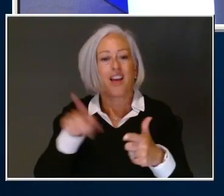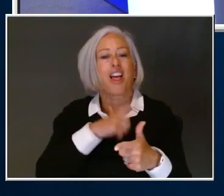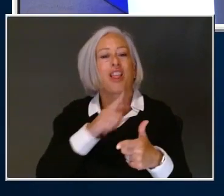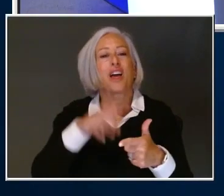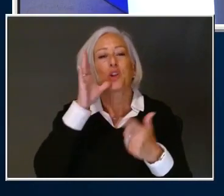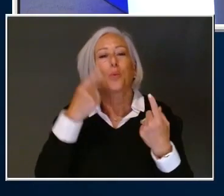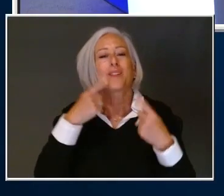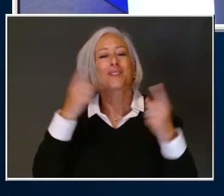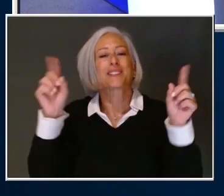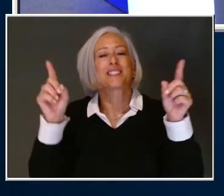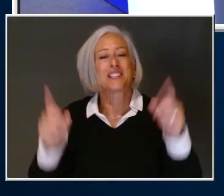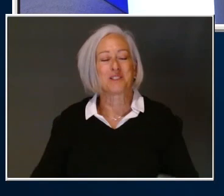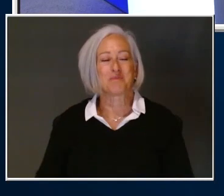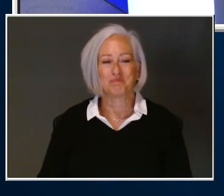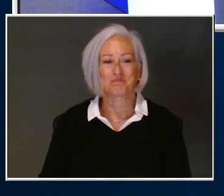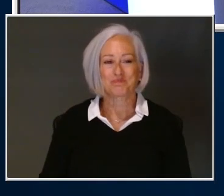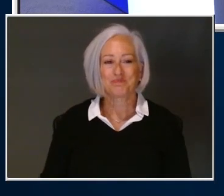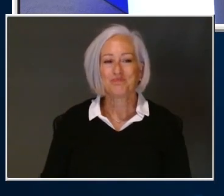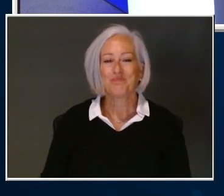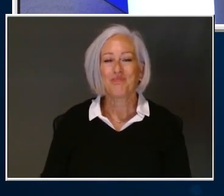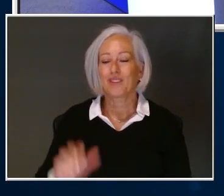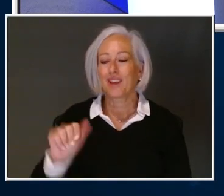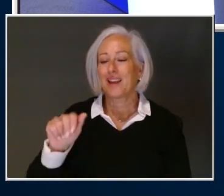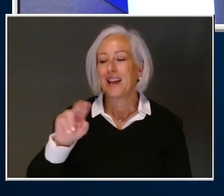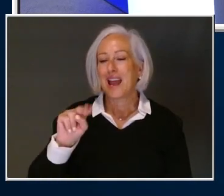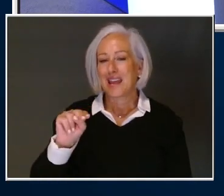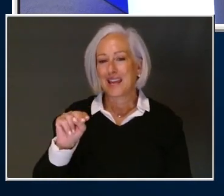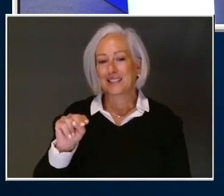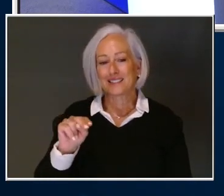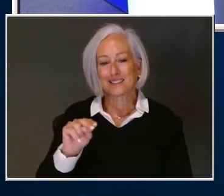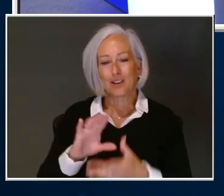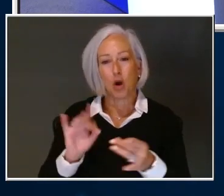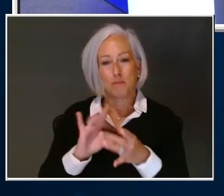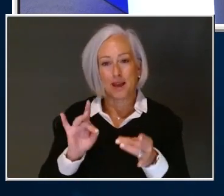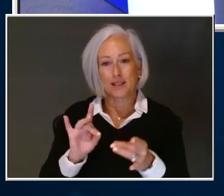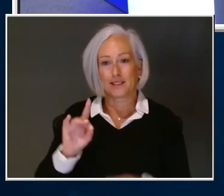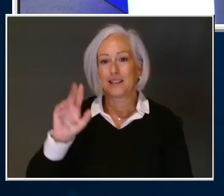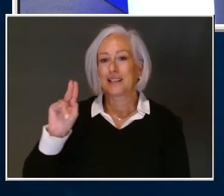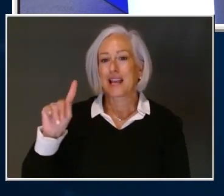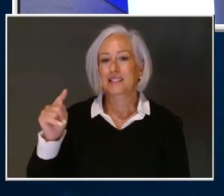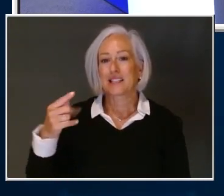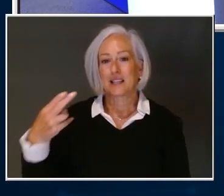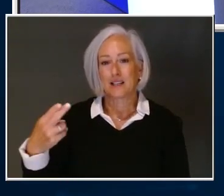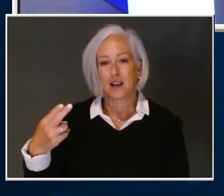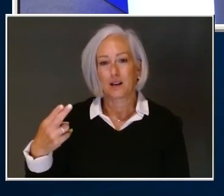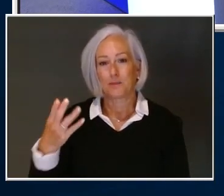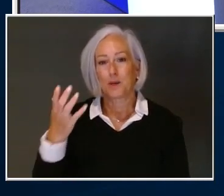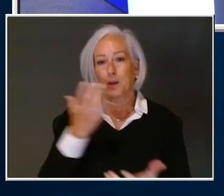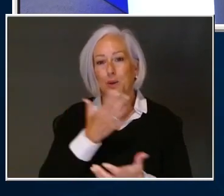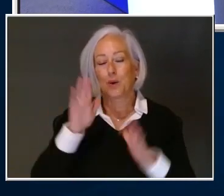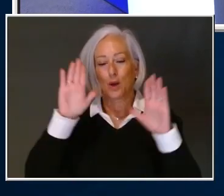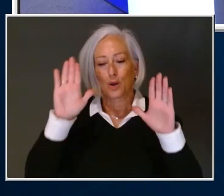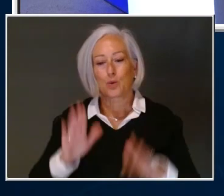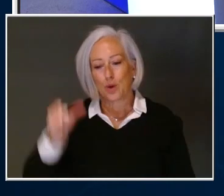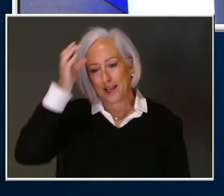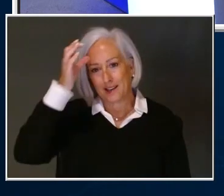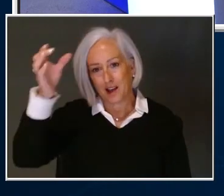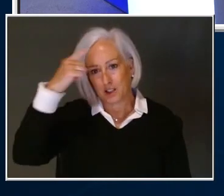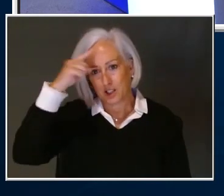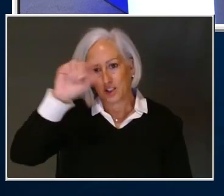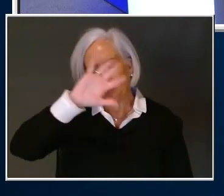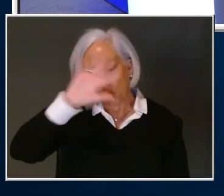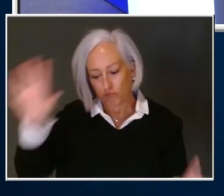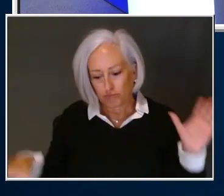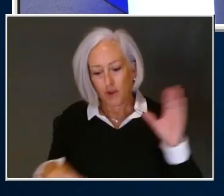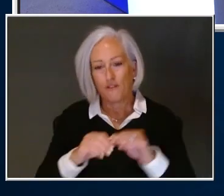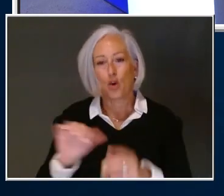key. Ann has a comment. Kansas Team Health, what a great concept for care for the whole athlete. Sean wants to know, how many sports does